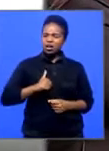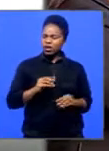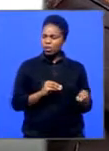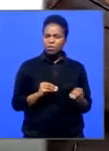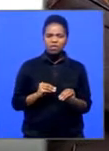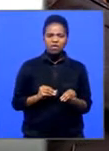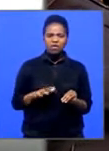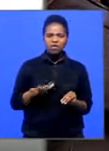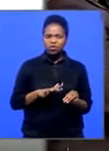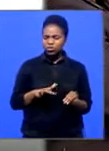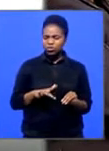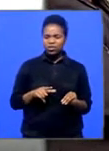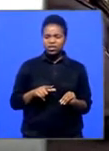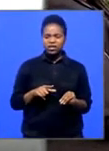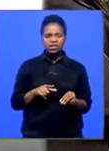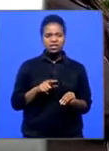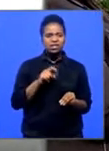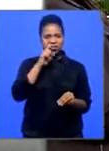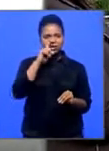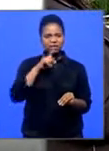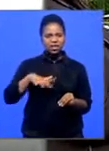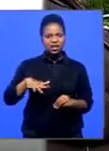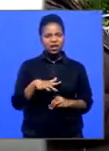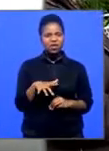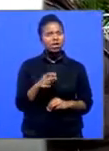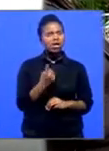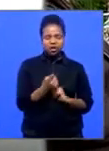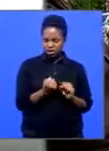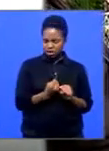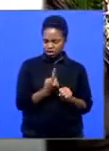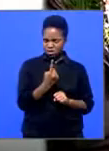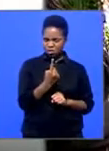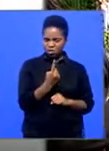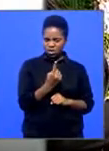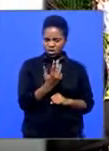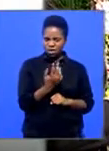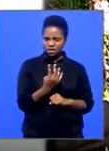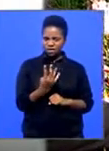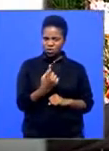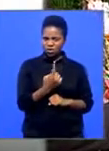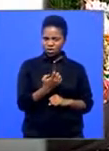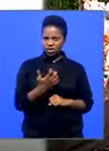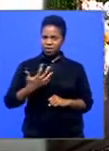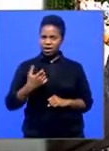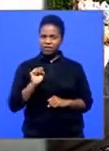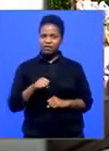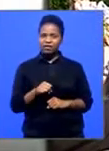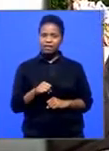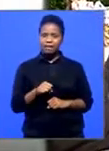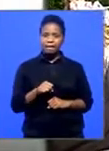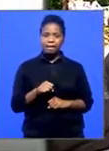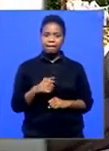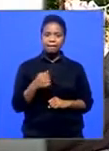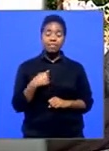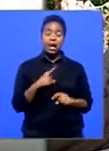94, 90, Yeah, about 94, 95, so we were just coming out of it. So